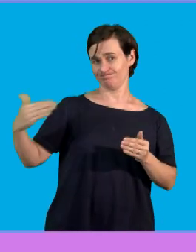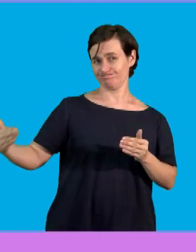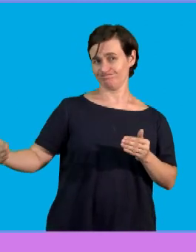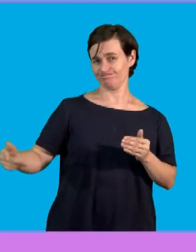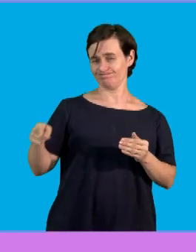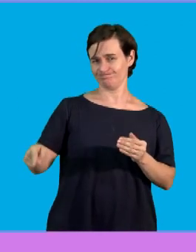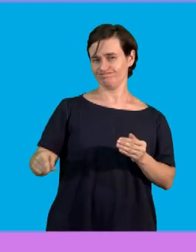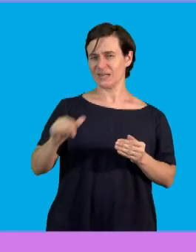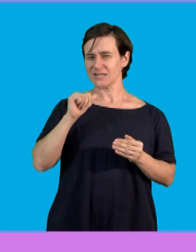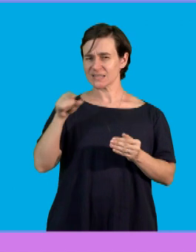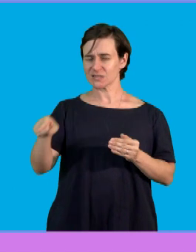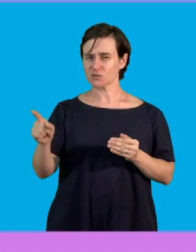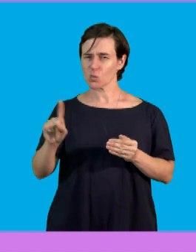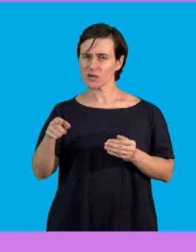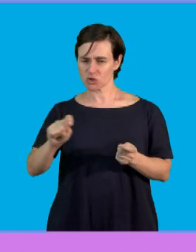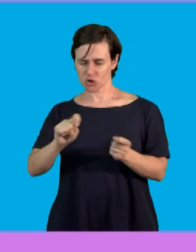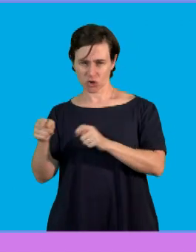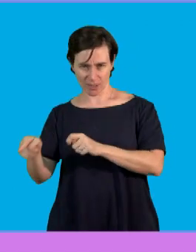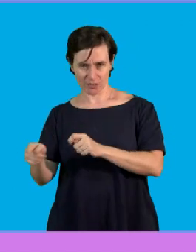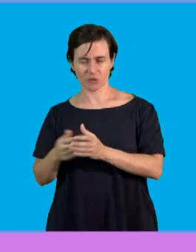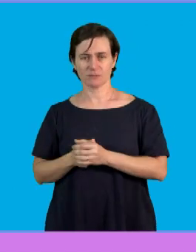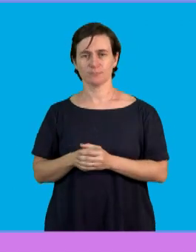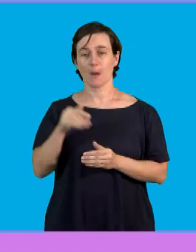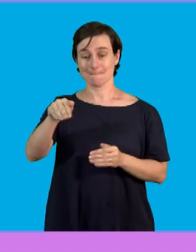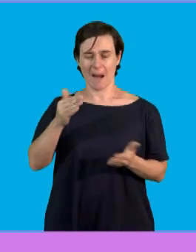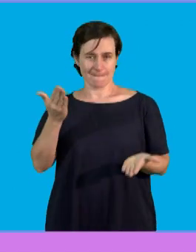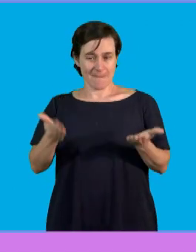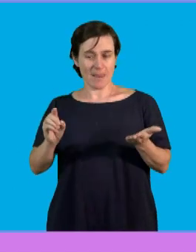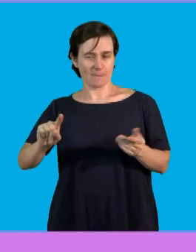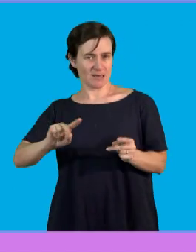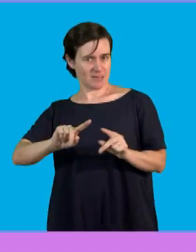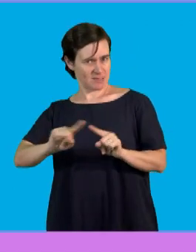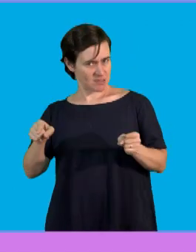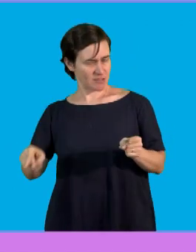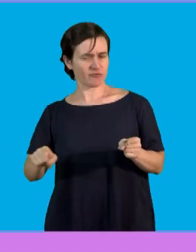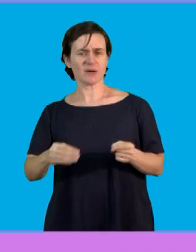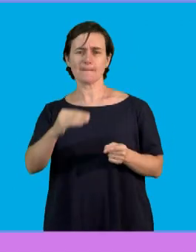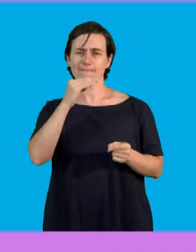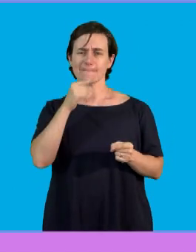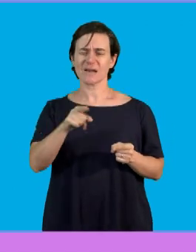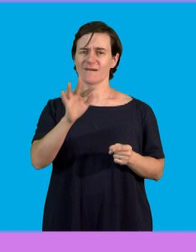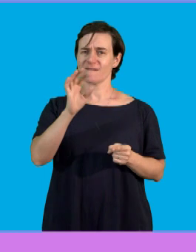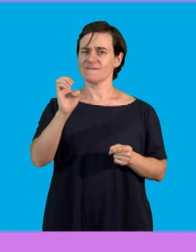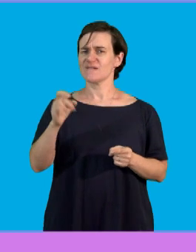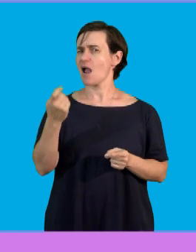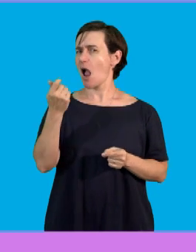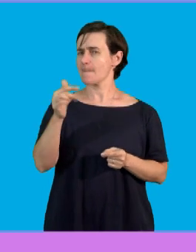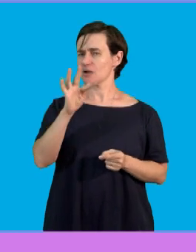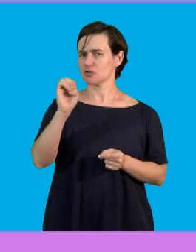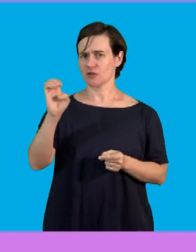was a change that happened on our bank balance. So now we need to find that fee, how much it